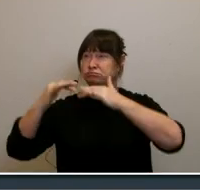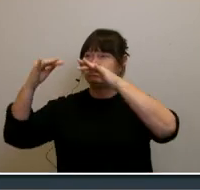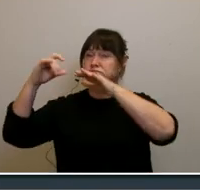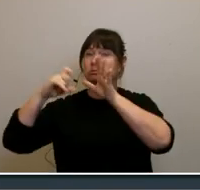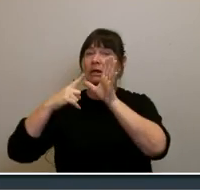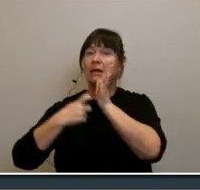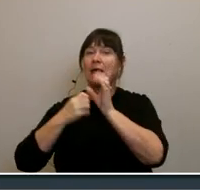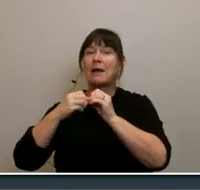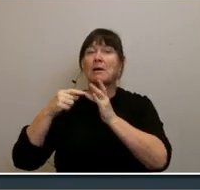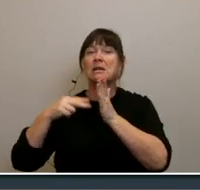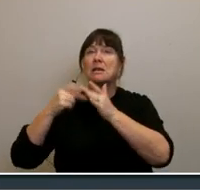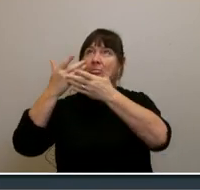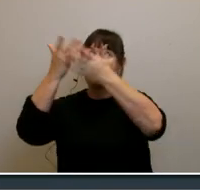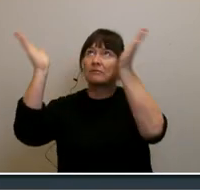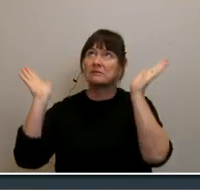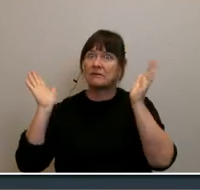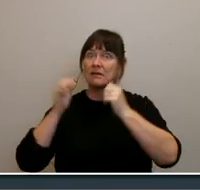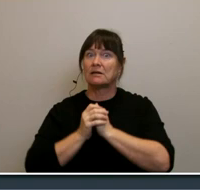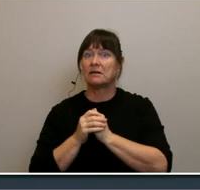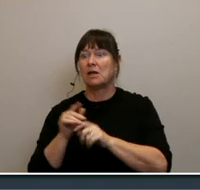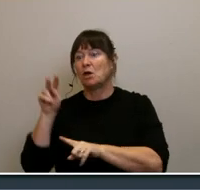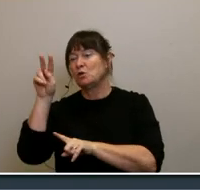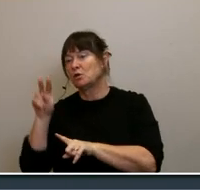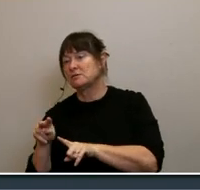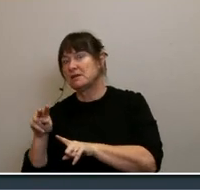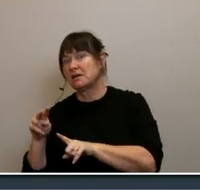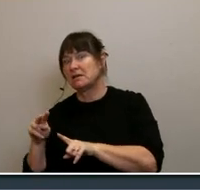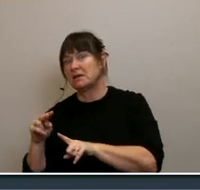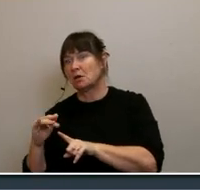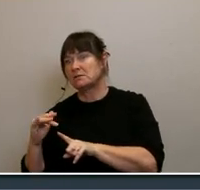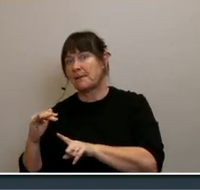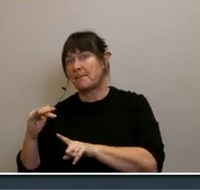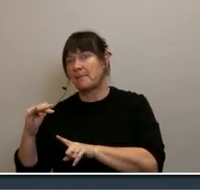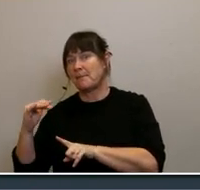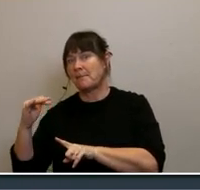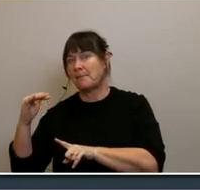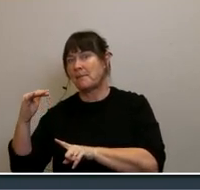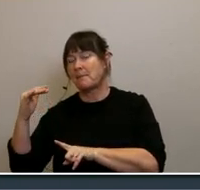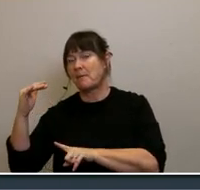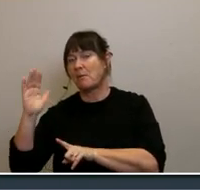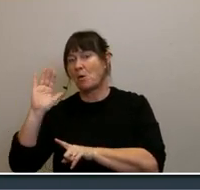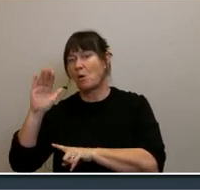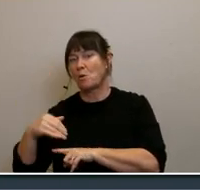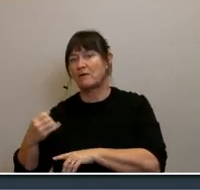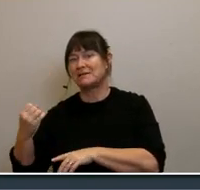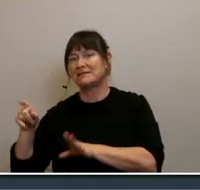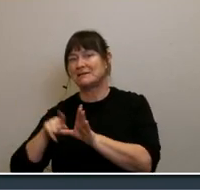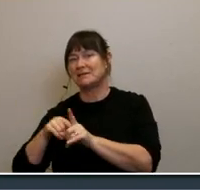atmosphere. And you will see a very telling increase, consistent increase over many decades